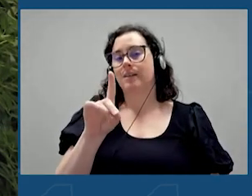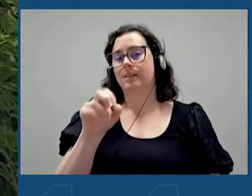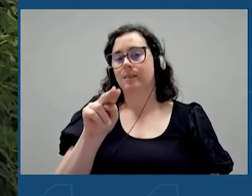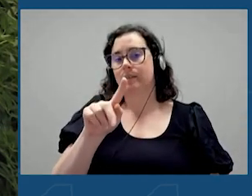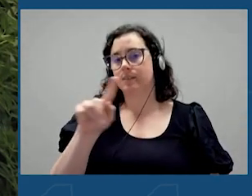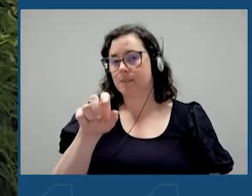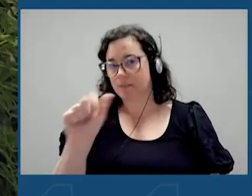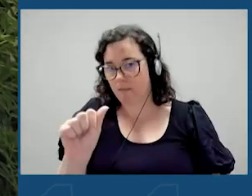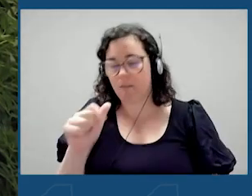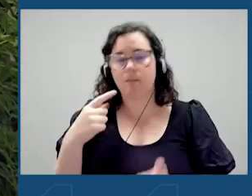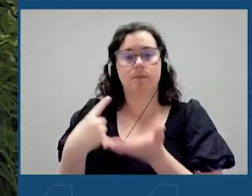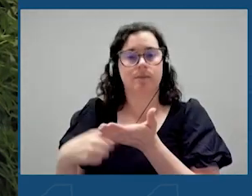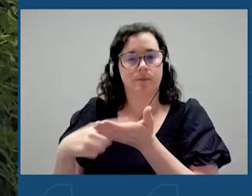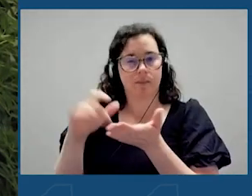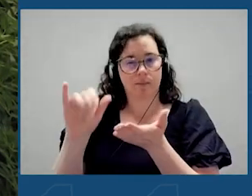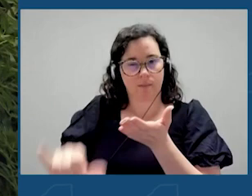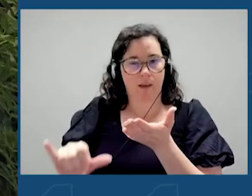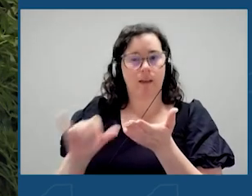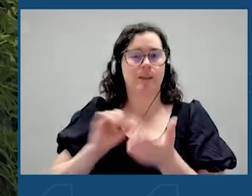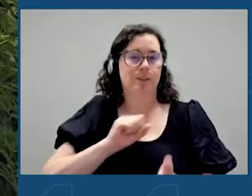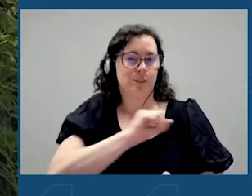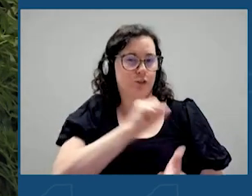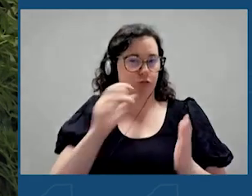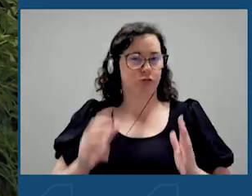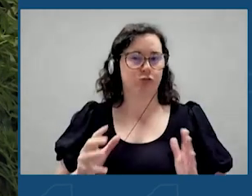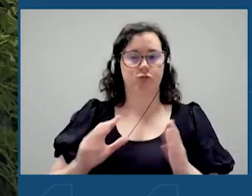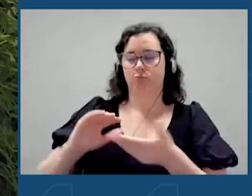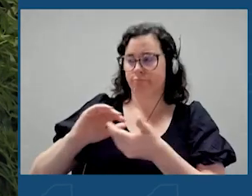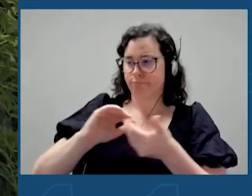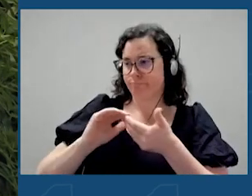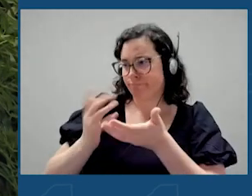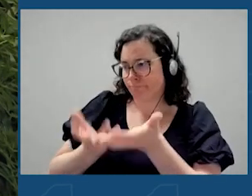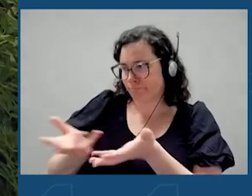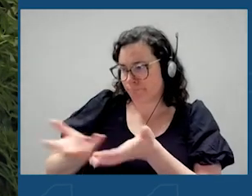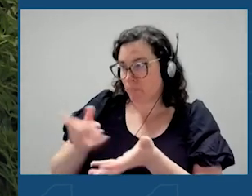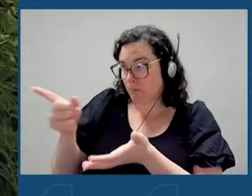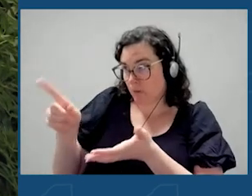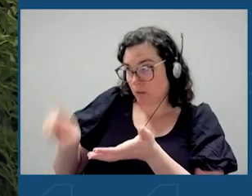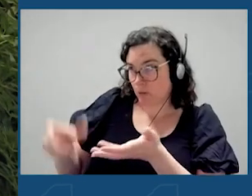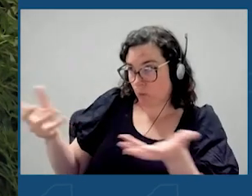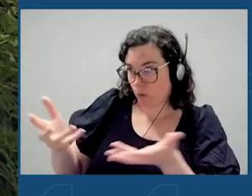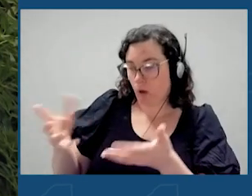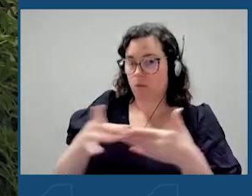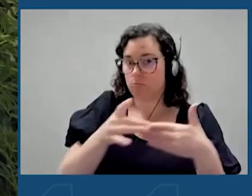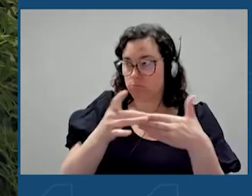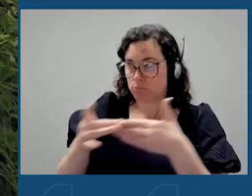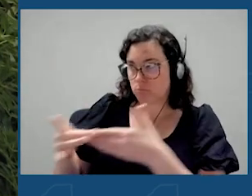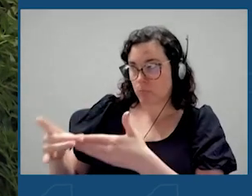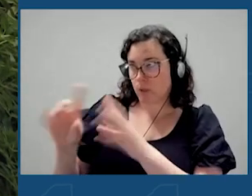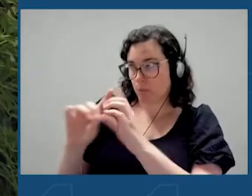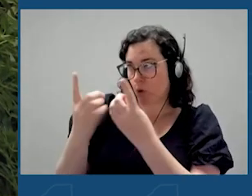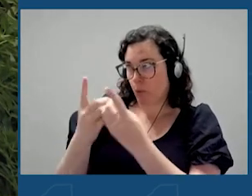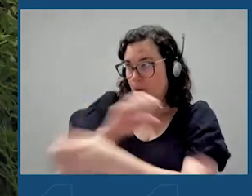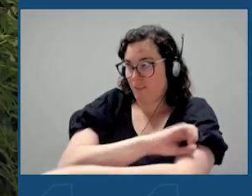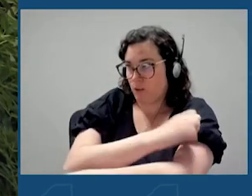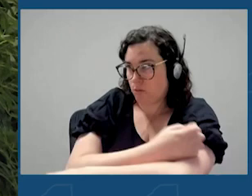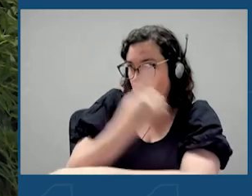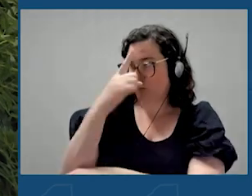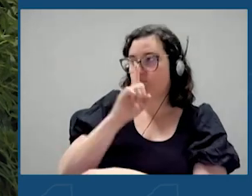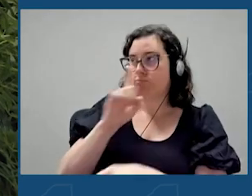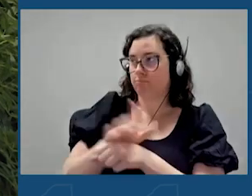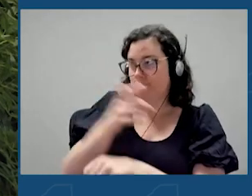office on what they need, because they're navigating the Department of Energy for grants and things, but they're looking at they have a very fascinating